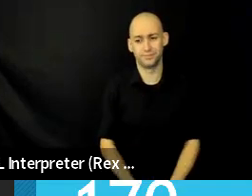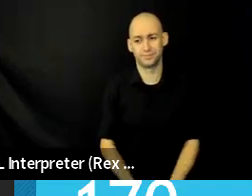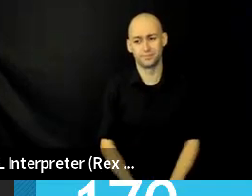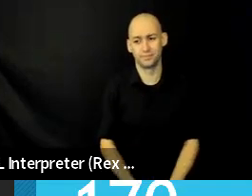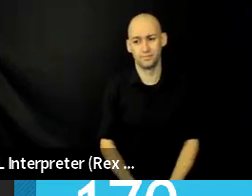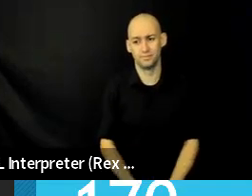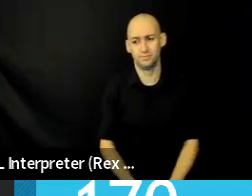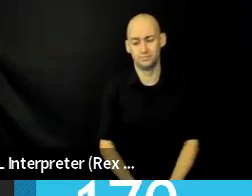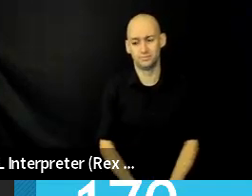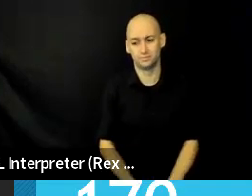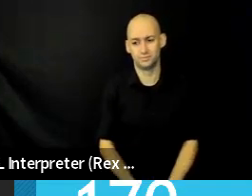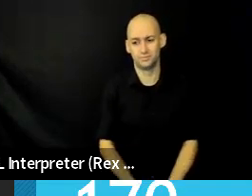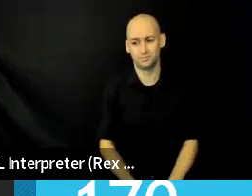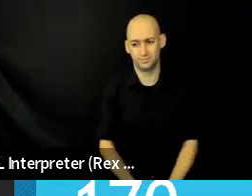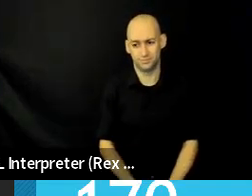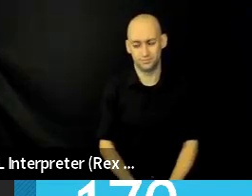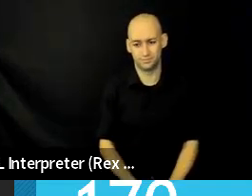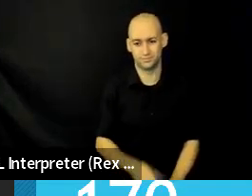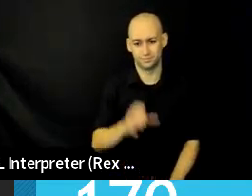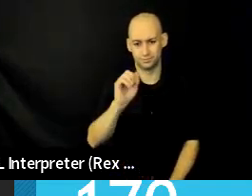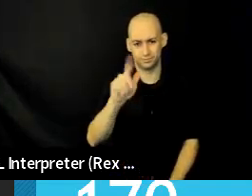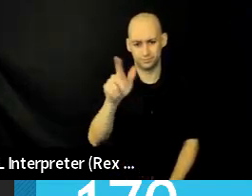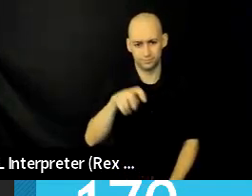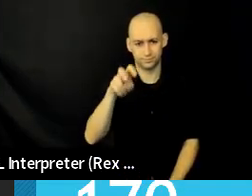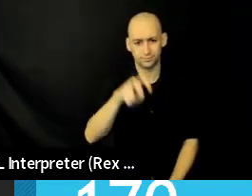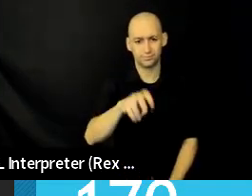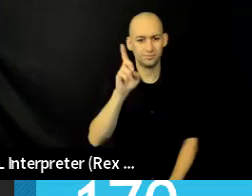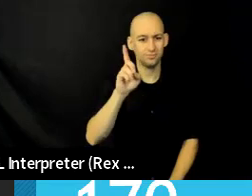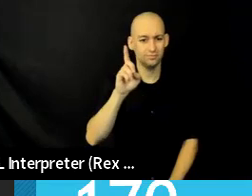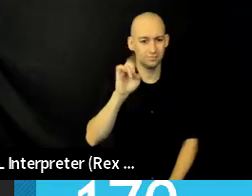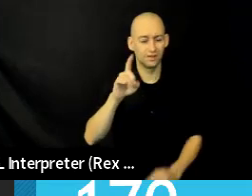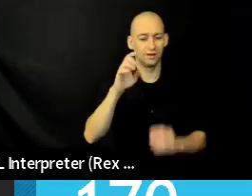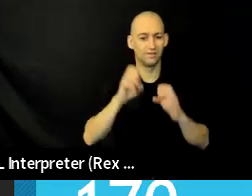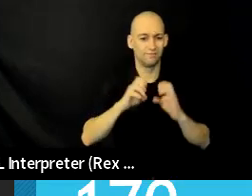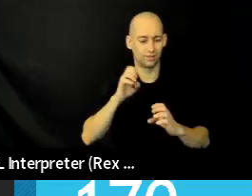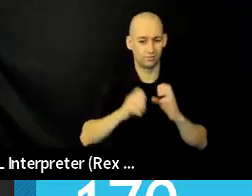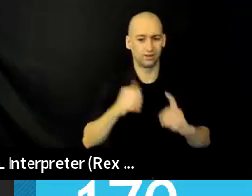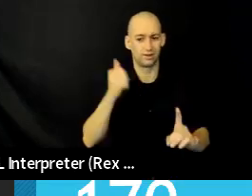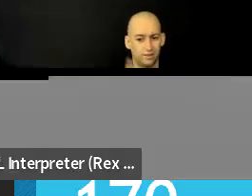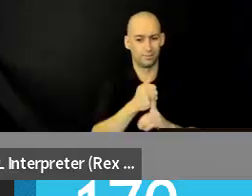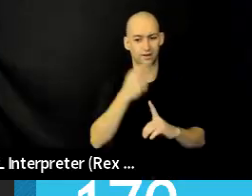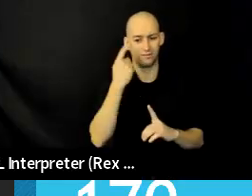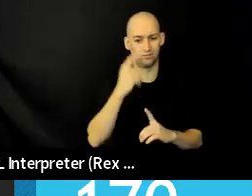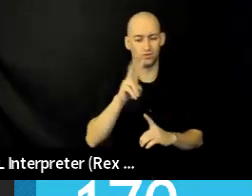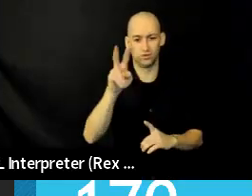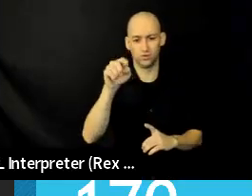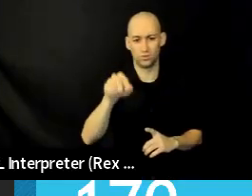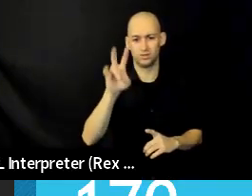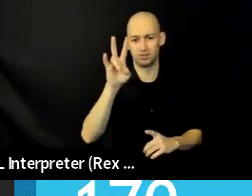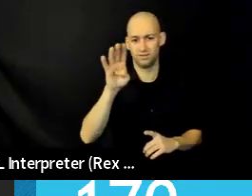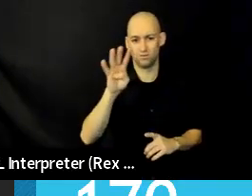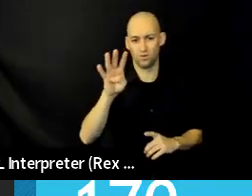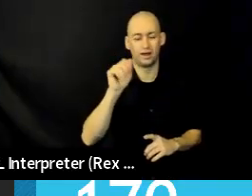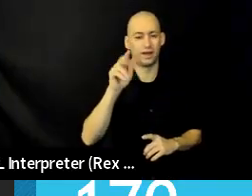So here you see Caltrans did evaluate the impact for the 2.74 acres,